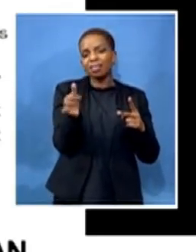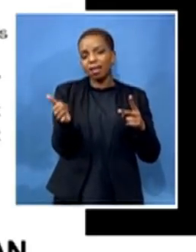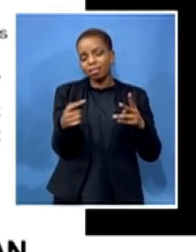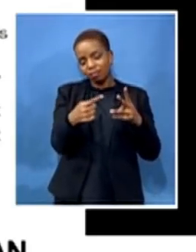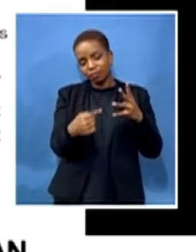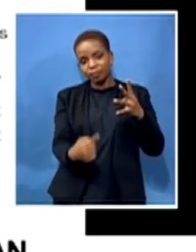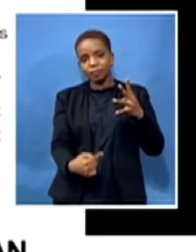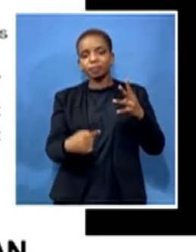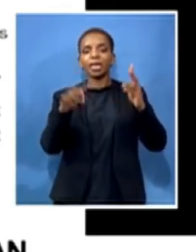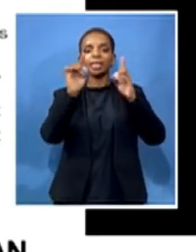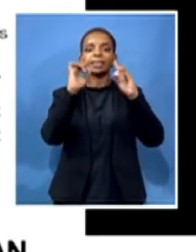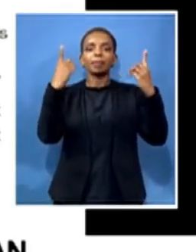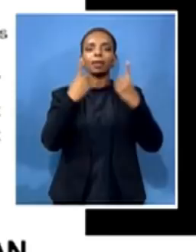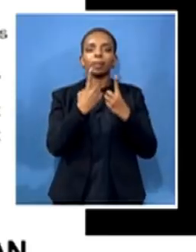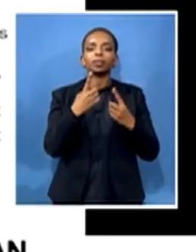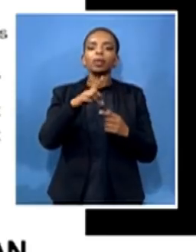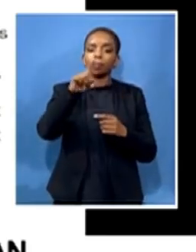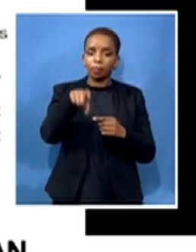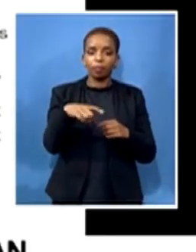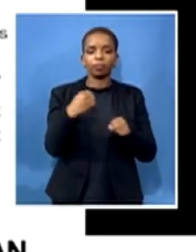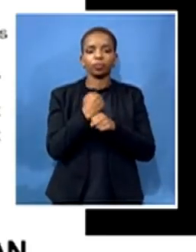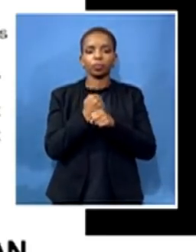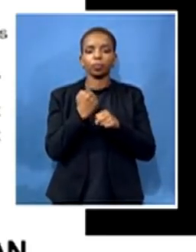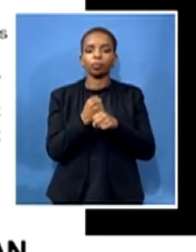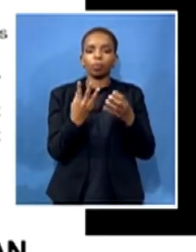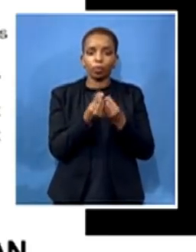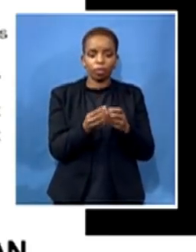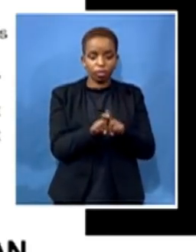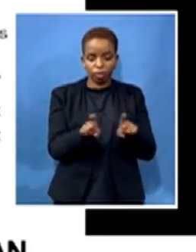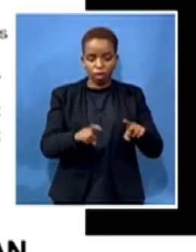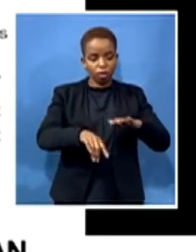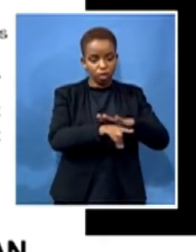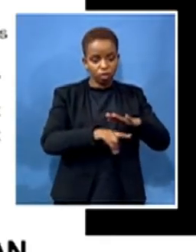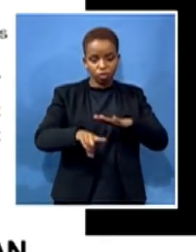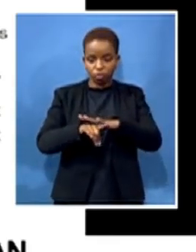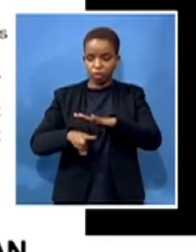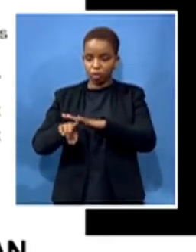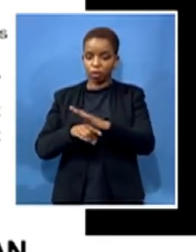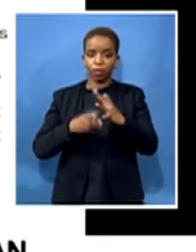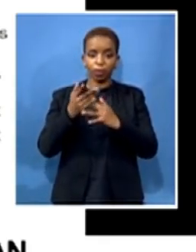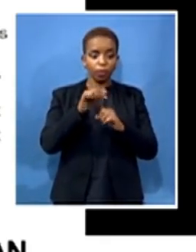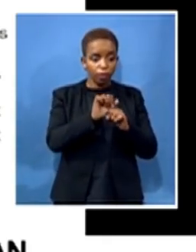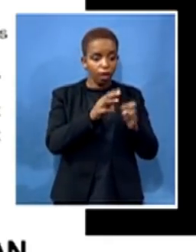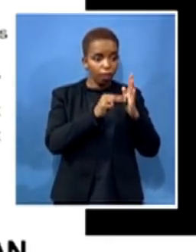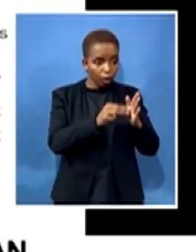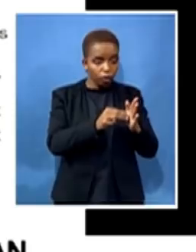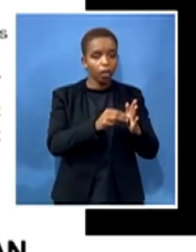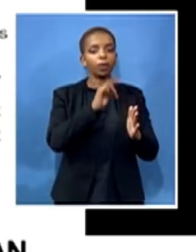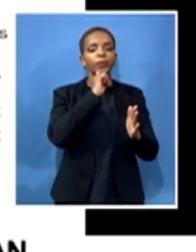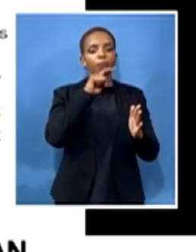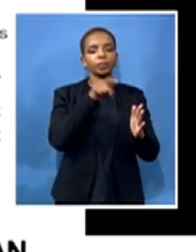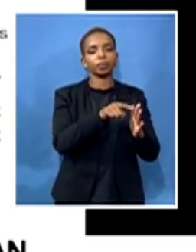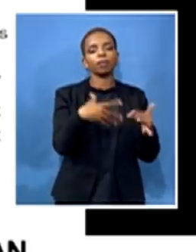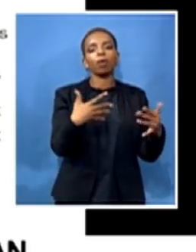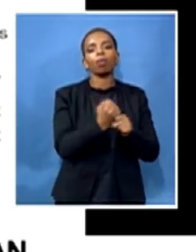the districts through the district development model. The relief funds have to also